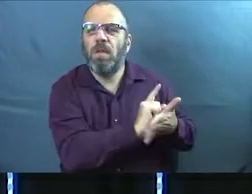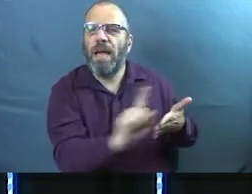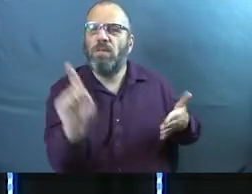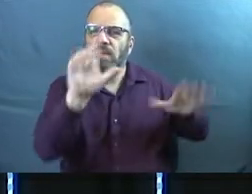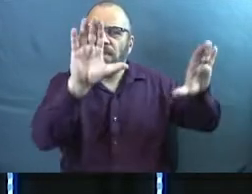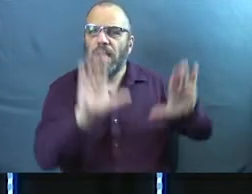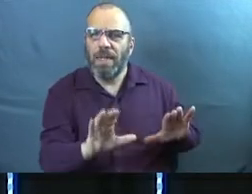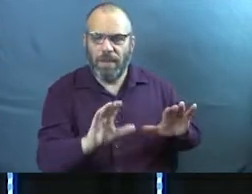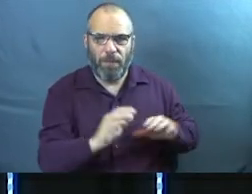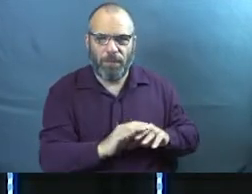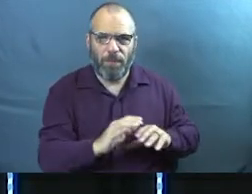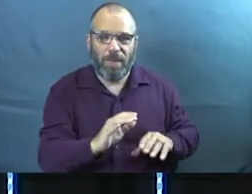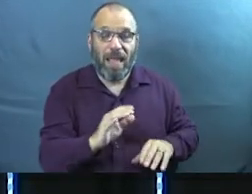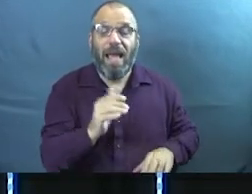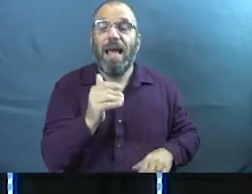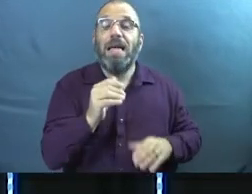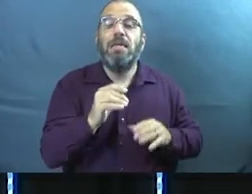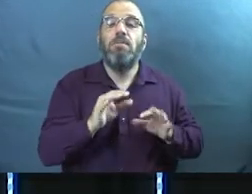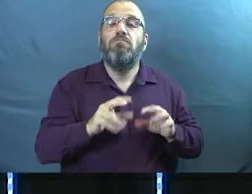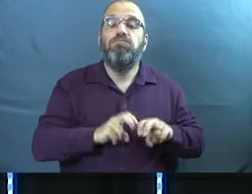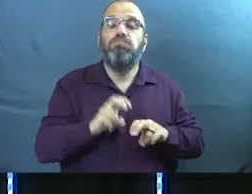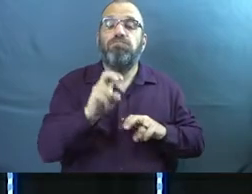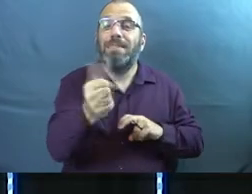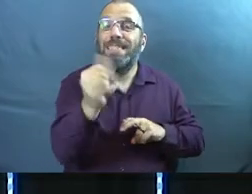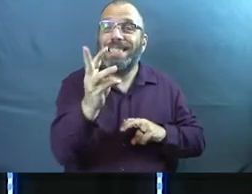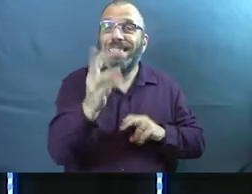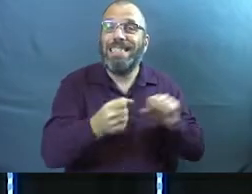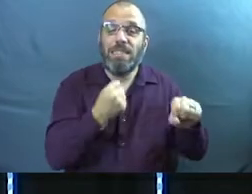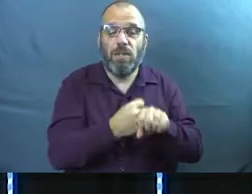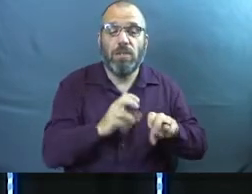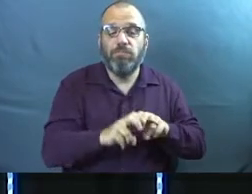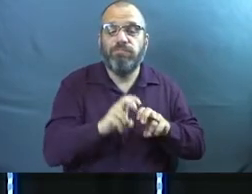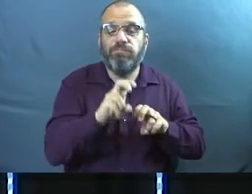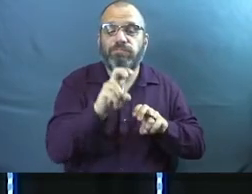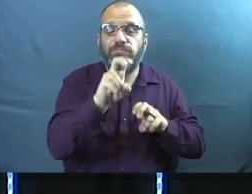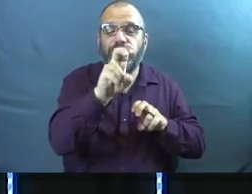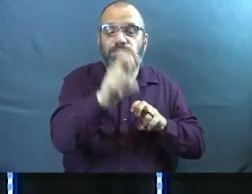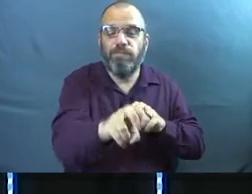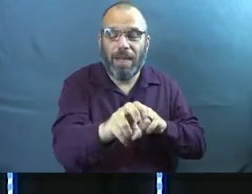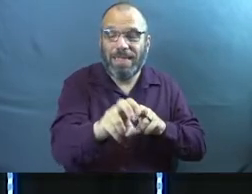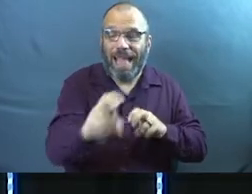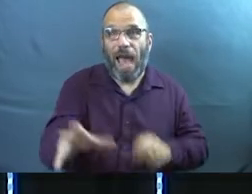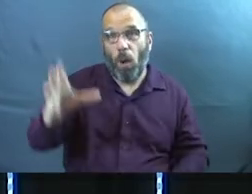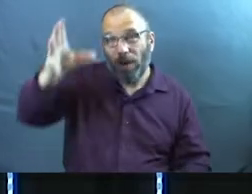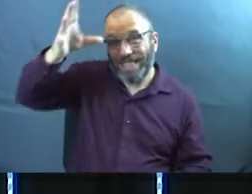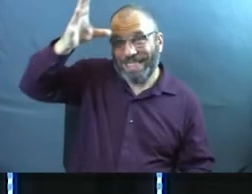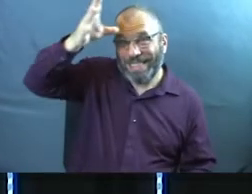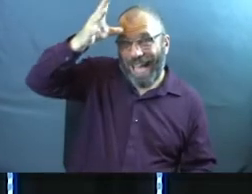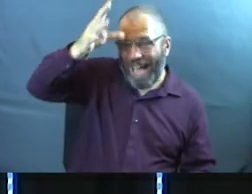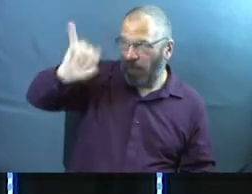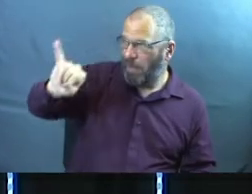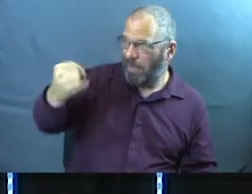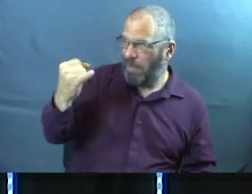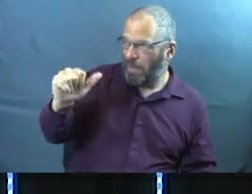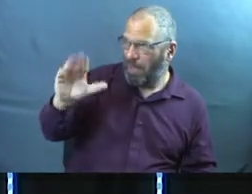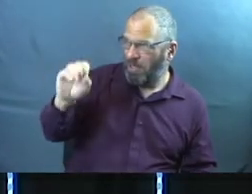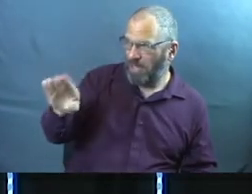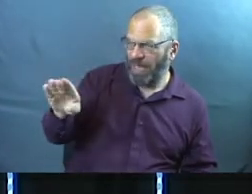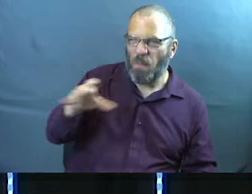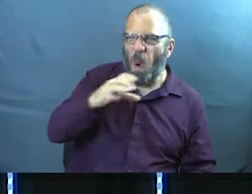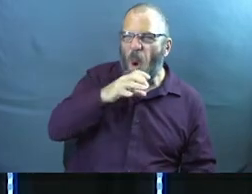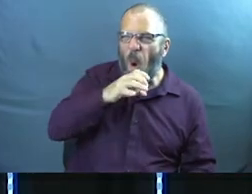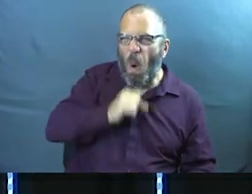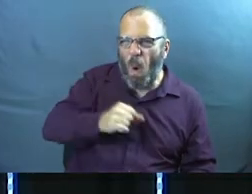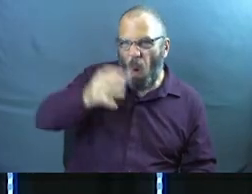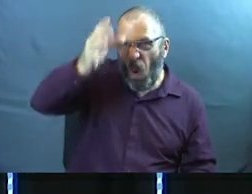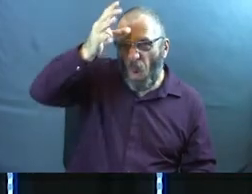week. 16 years have gone by. What's about to happen is their dad, Jacob, old man Jacob,